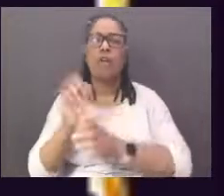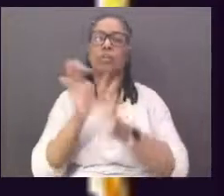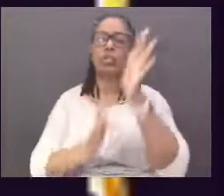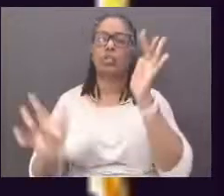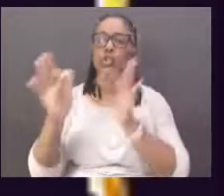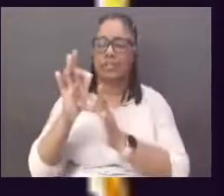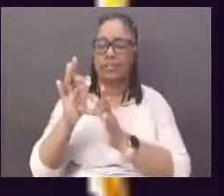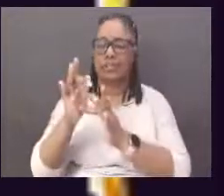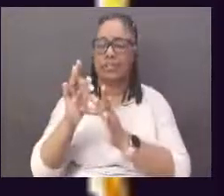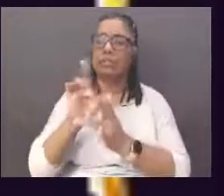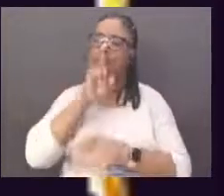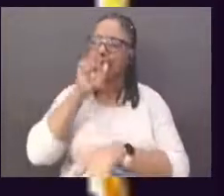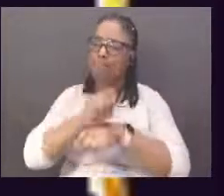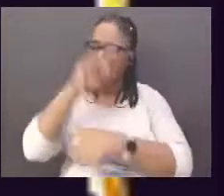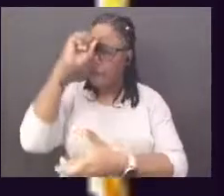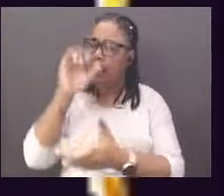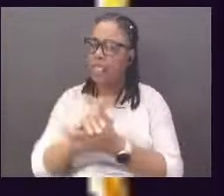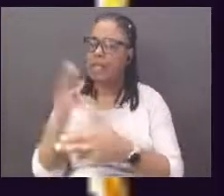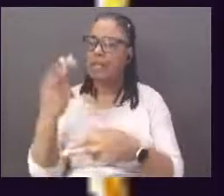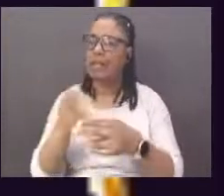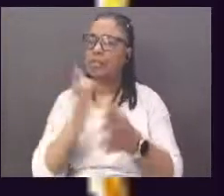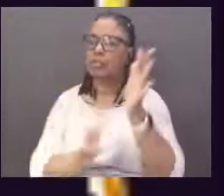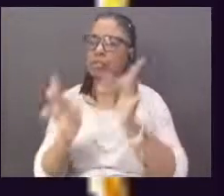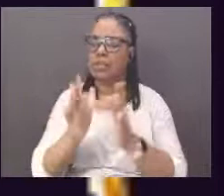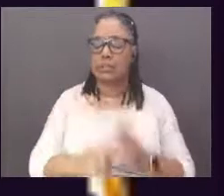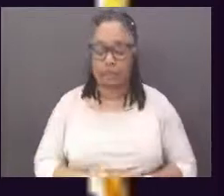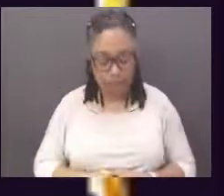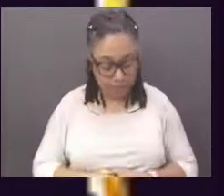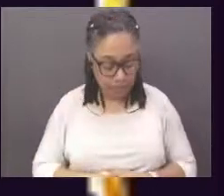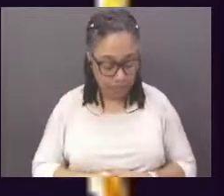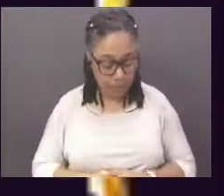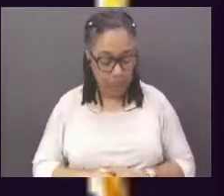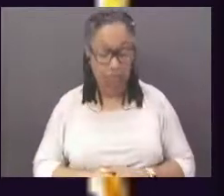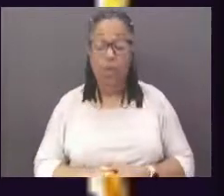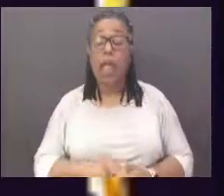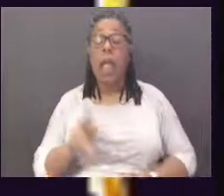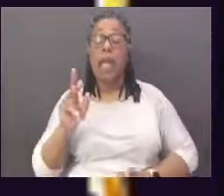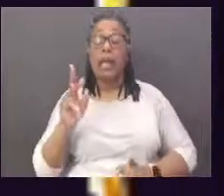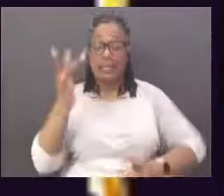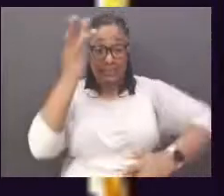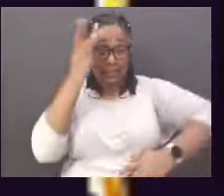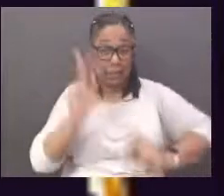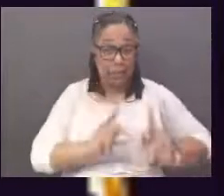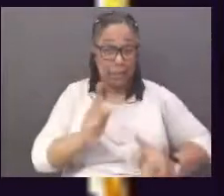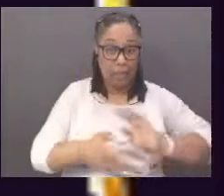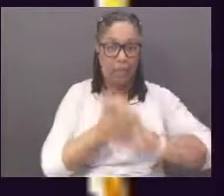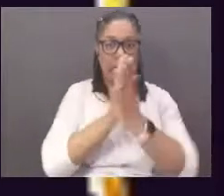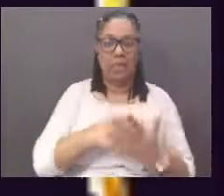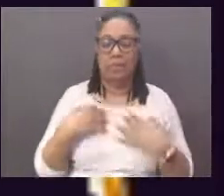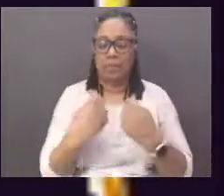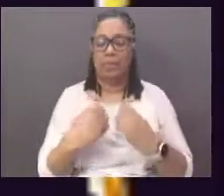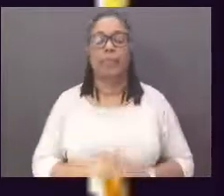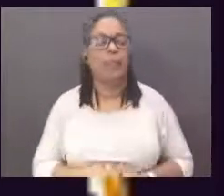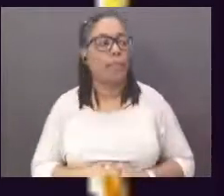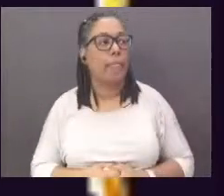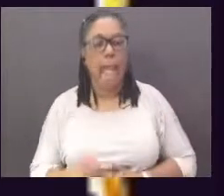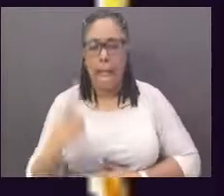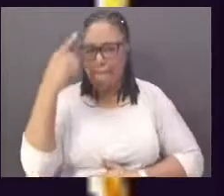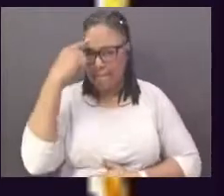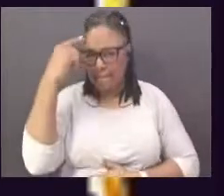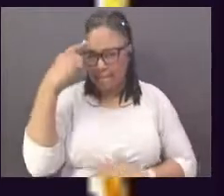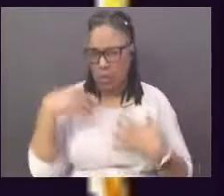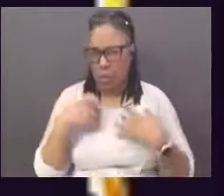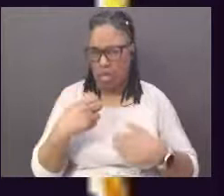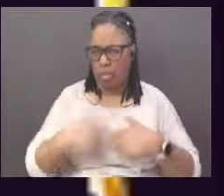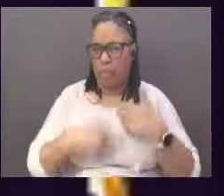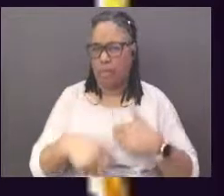of Jesus. The people with diseases were cured. Those suffering from mental disorders were restored. The